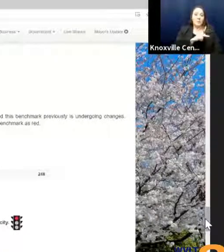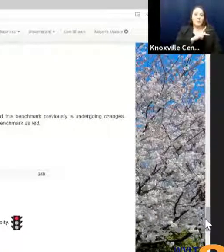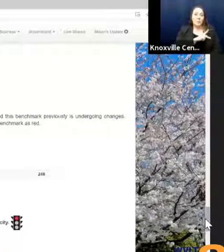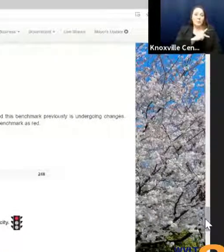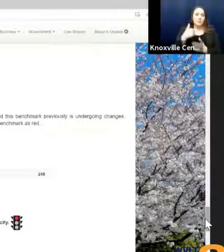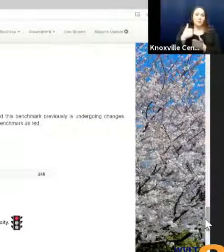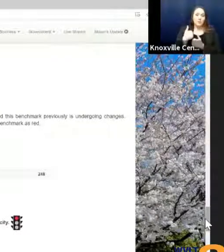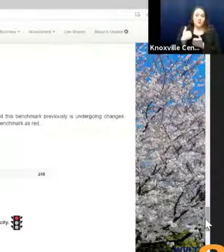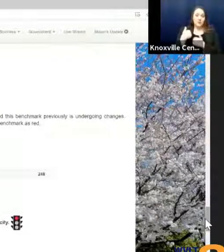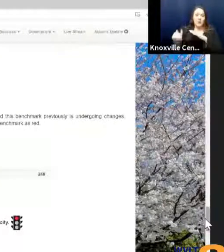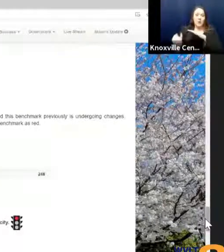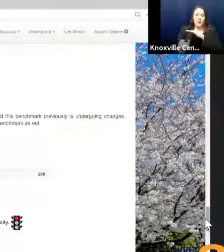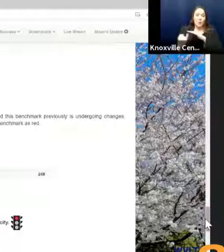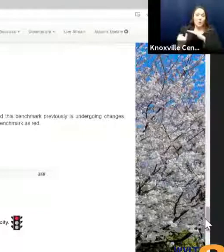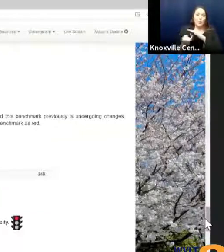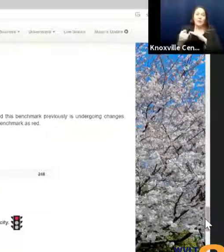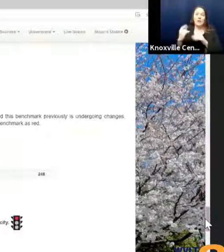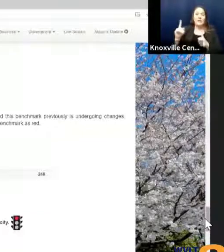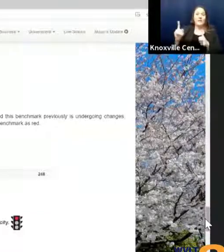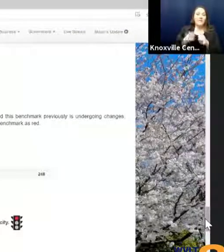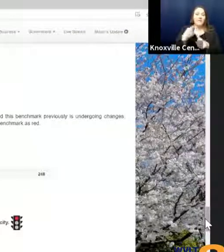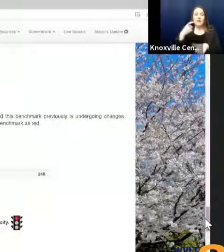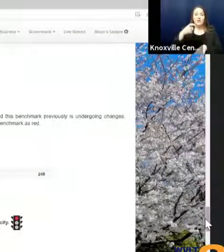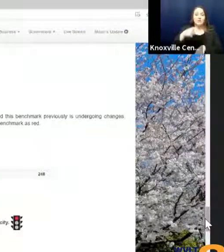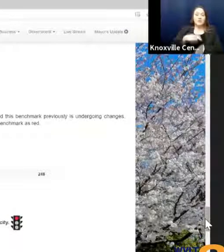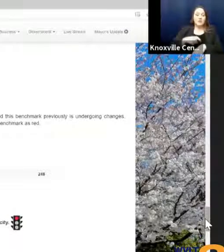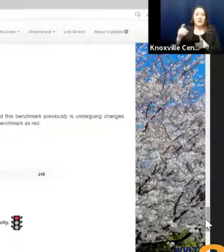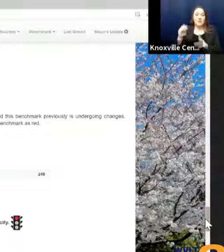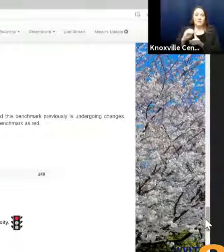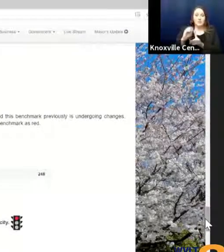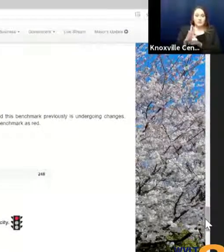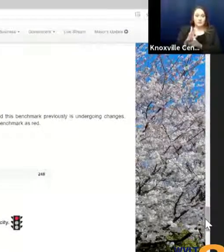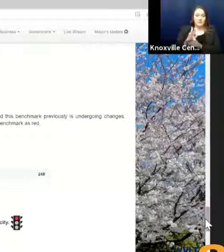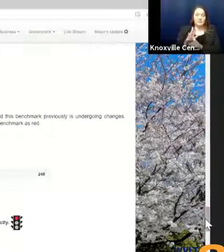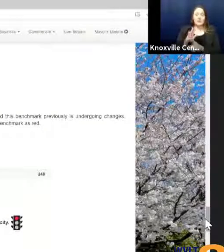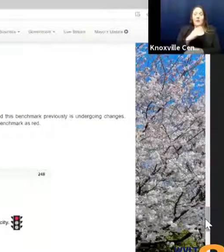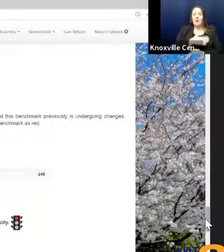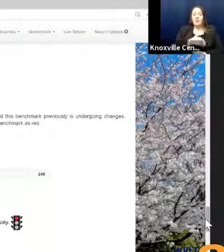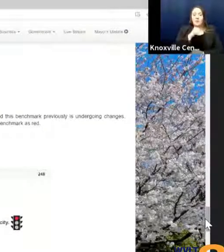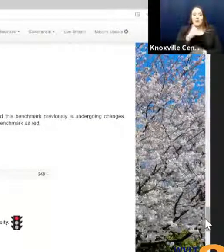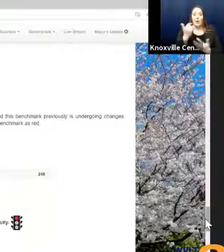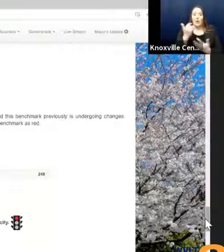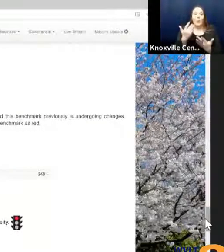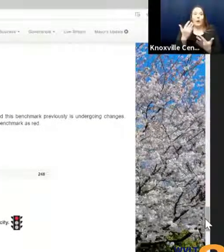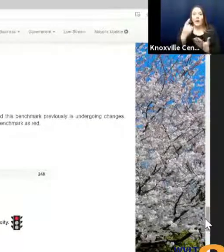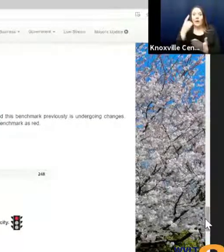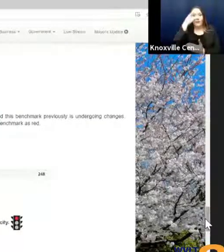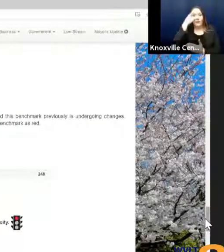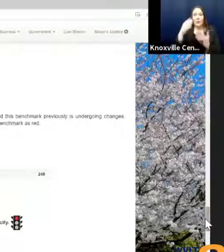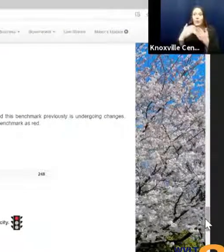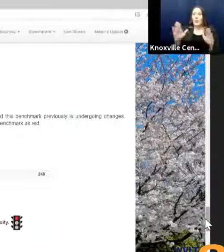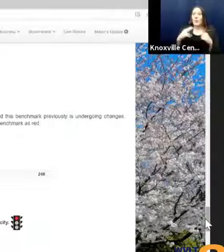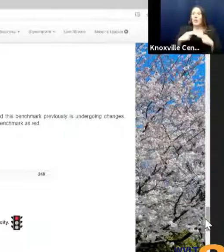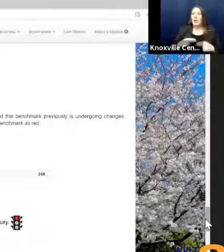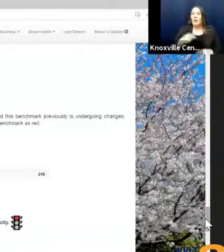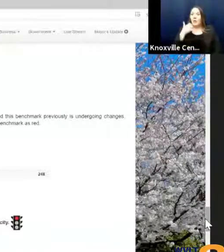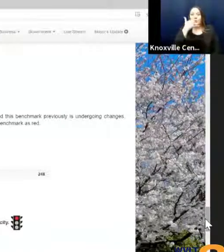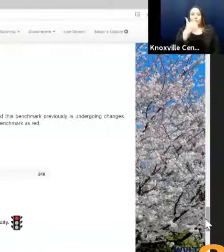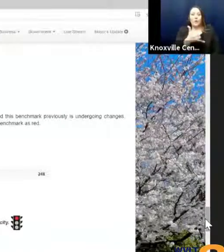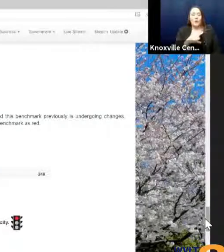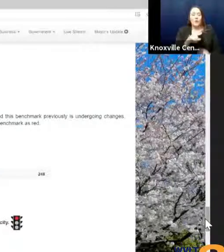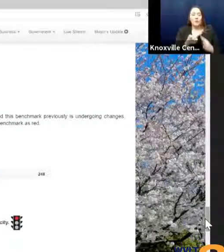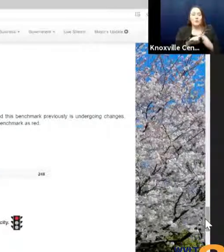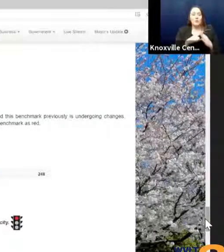quarantine yourselves at the first sign of exposure. Please do not wait for a call from public health to start taking action.